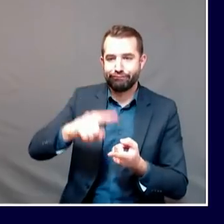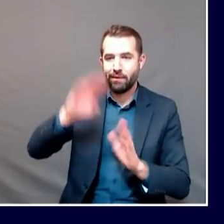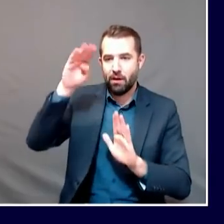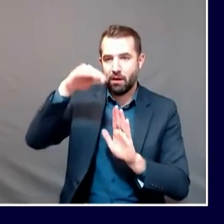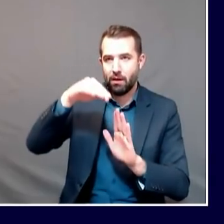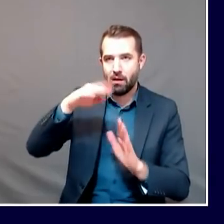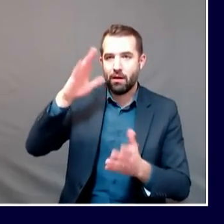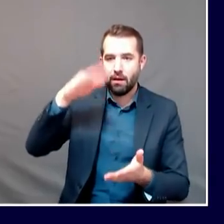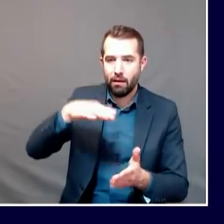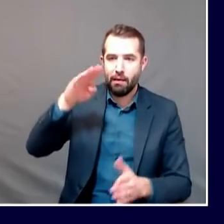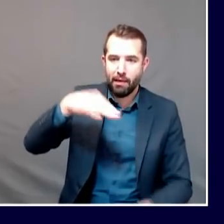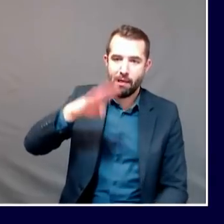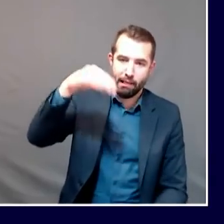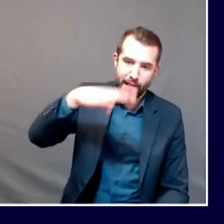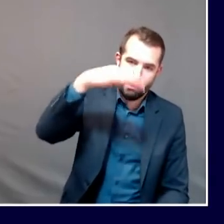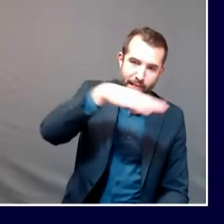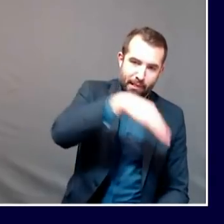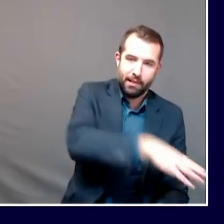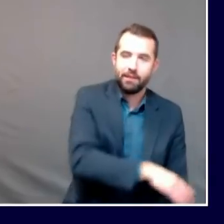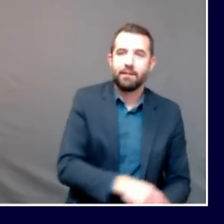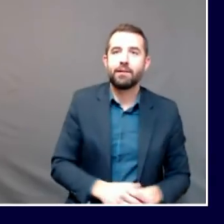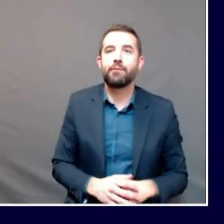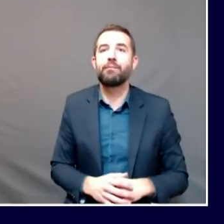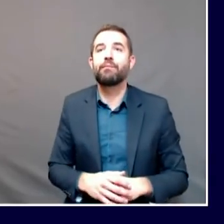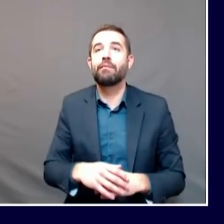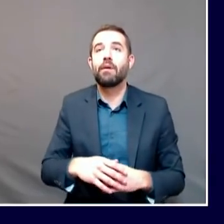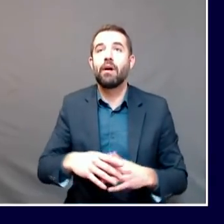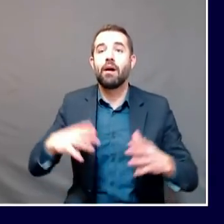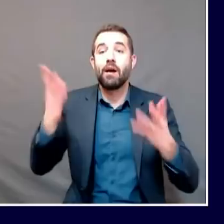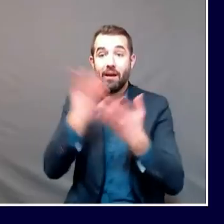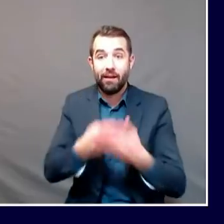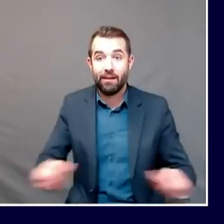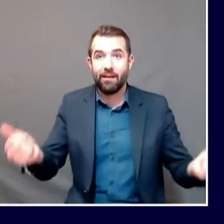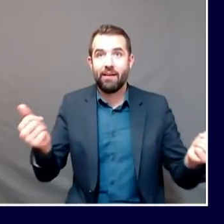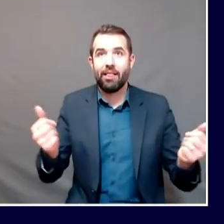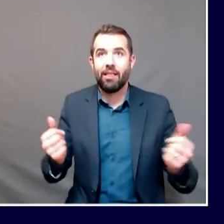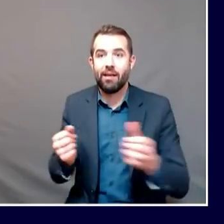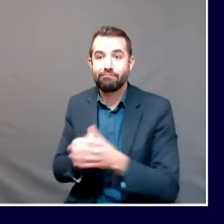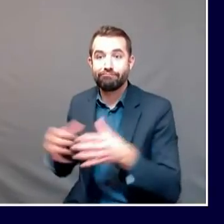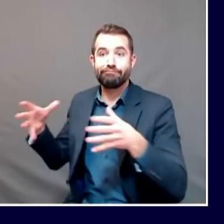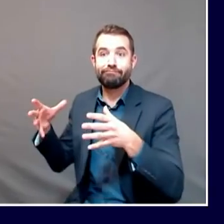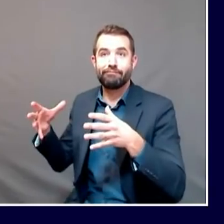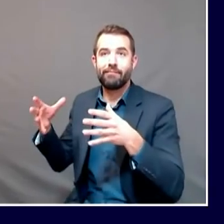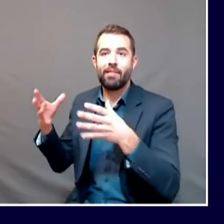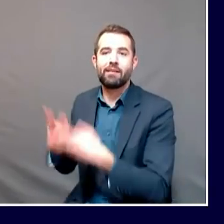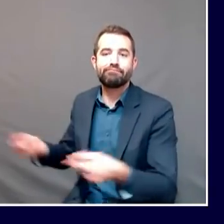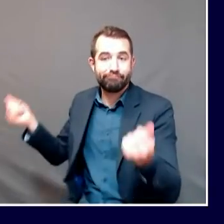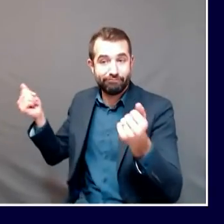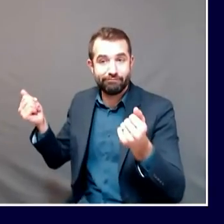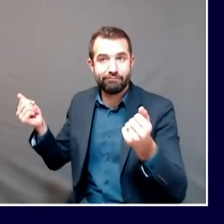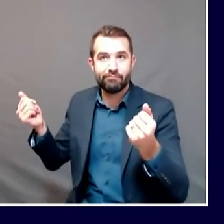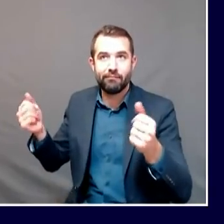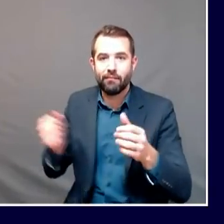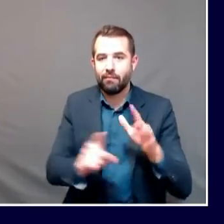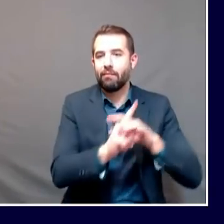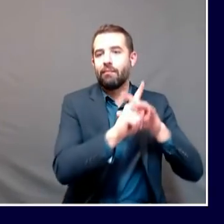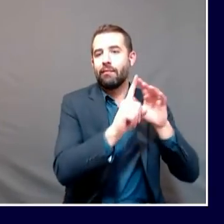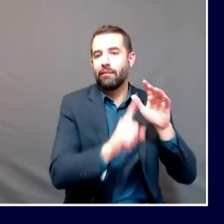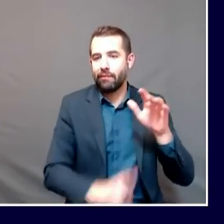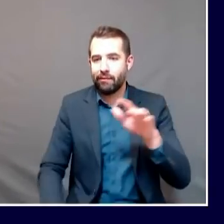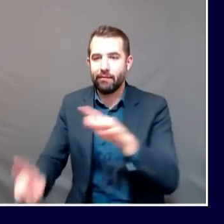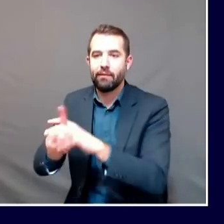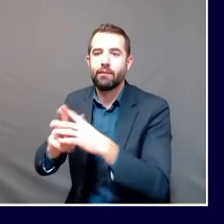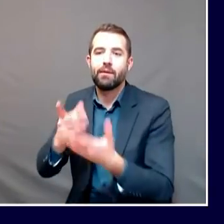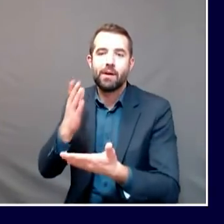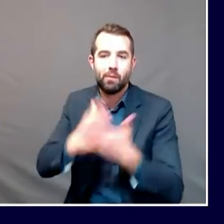earnest. Hopefully those numbers will go down. Some epidemiologists have speculated, or have modeled rather, that the number of new